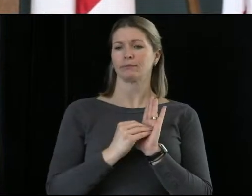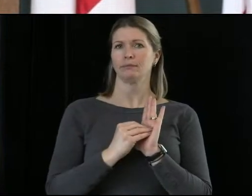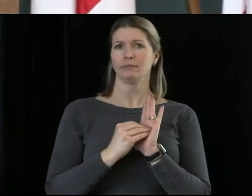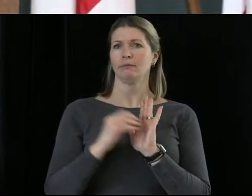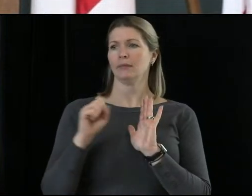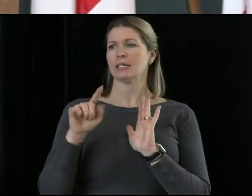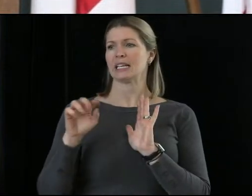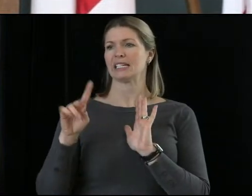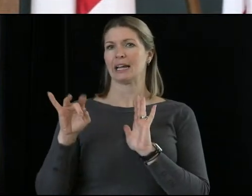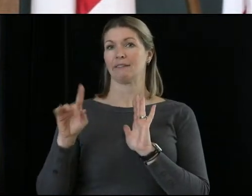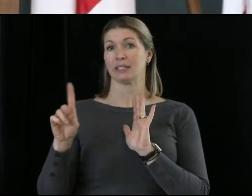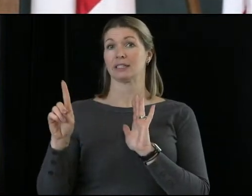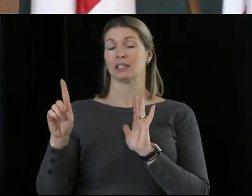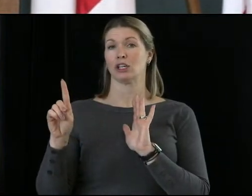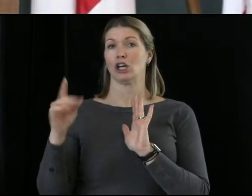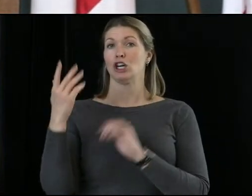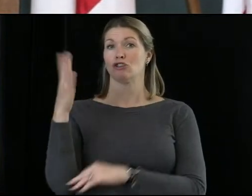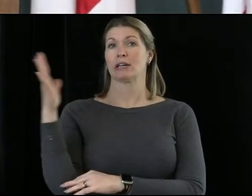in December.